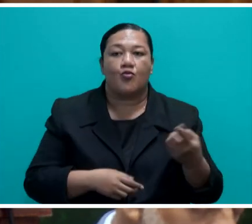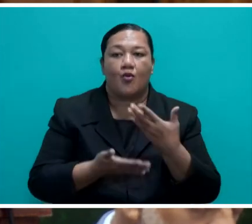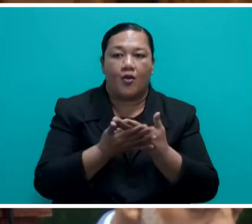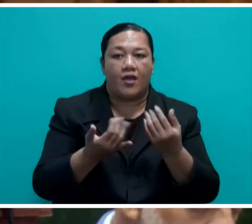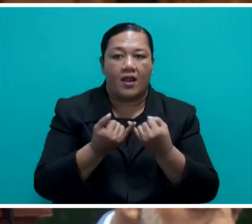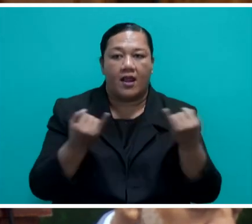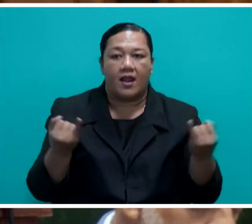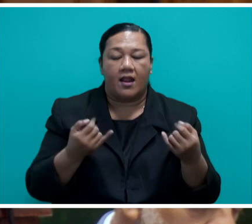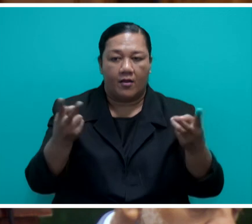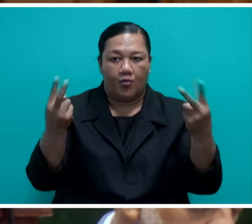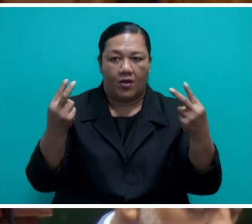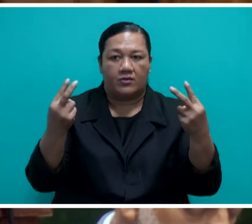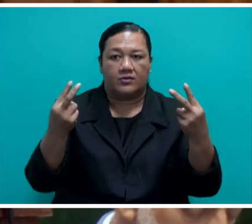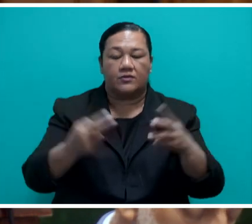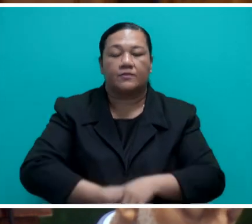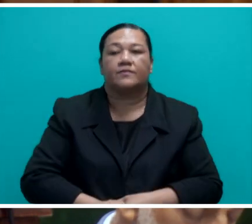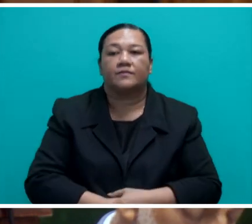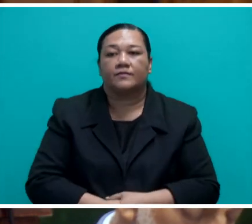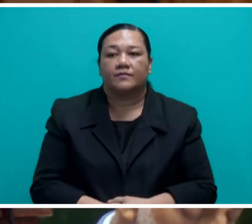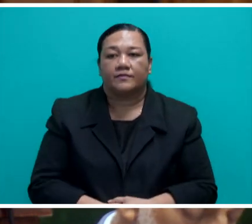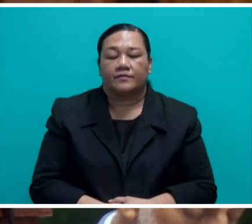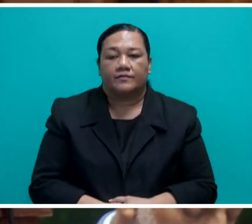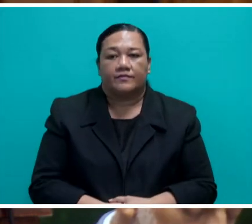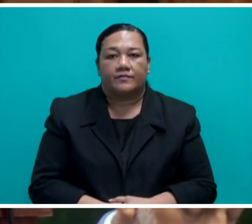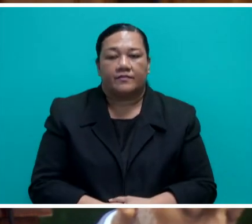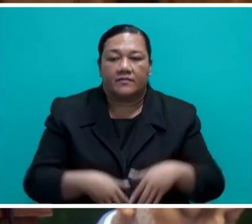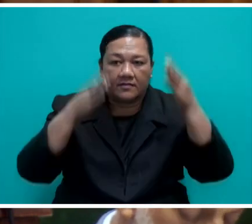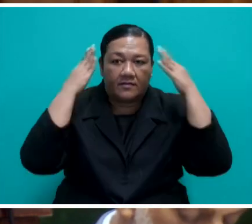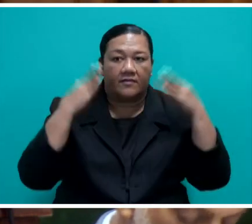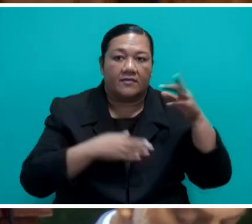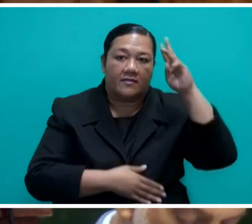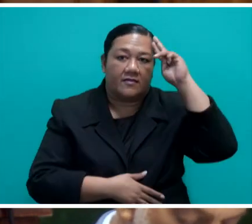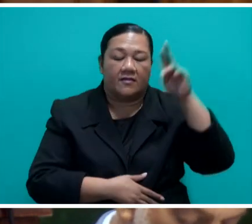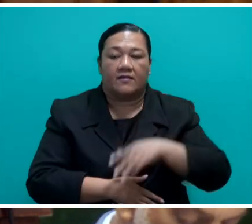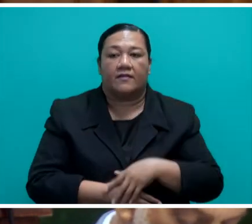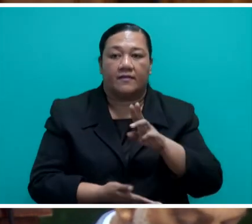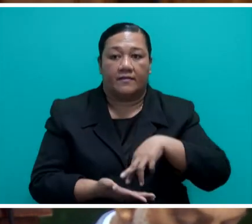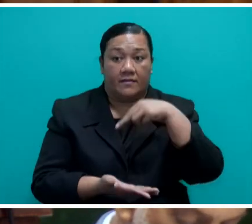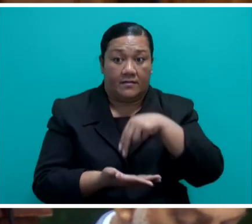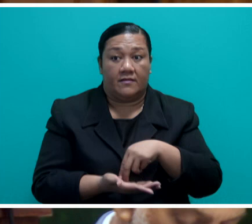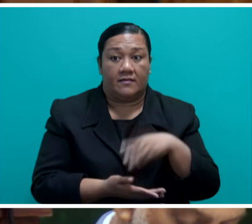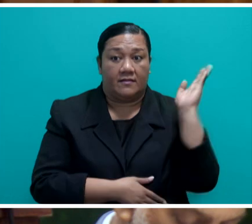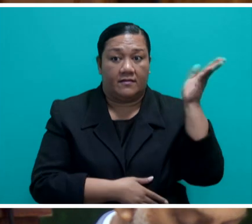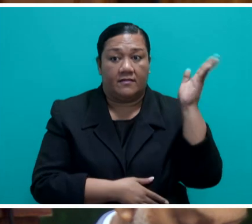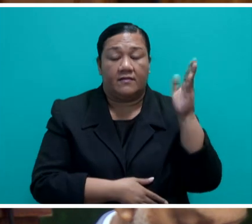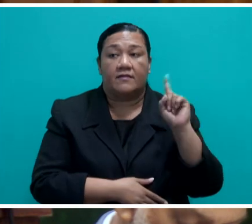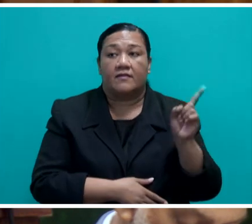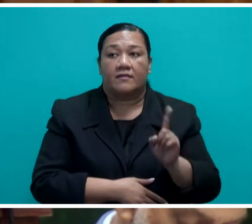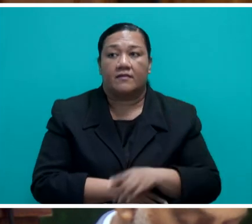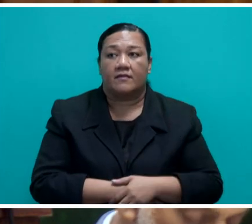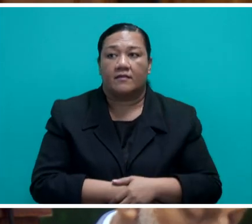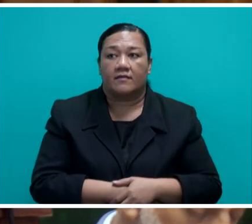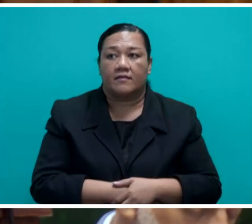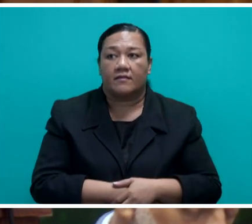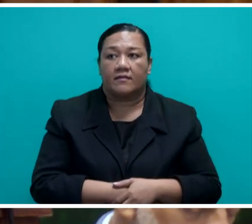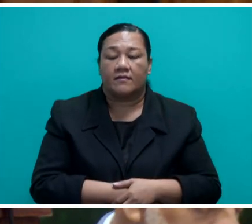live telecast. Mr. Speaker, sir, I rise to make a statement on the state and